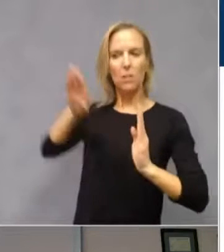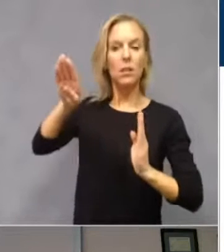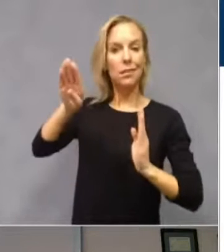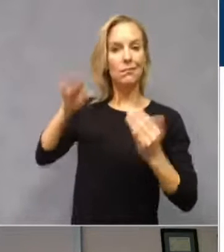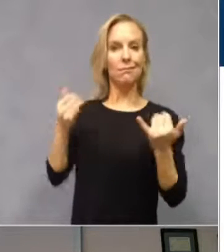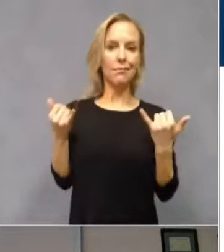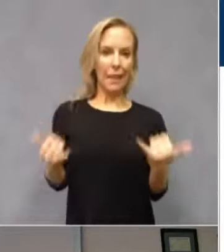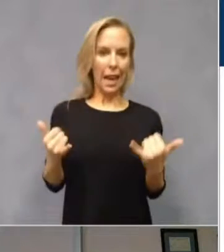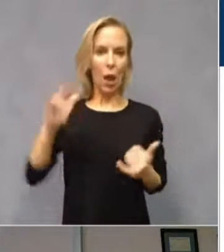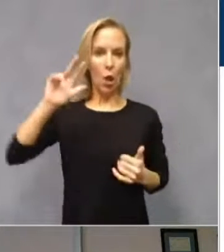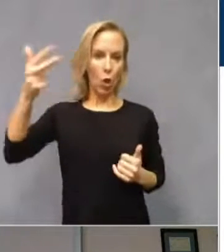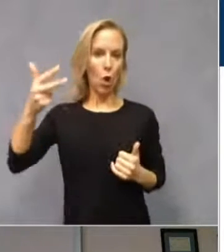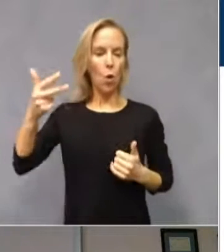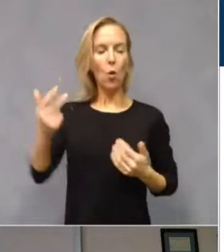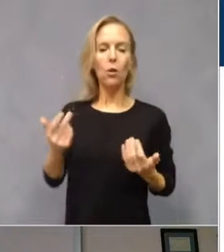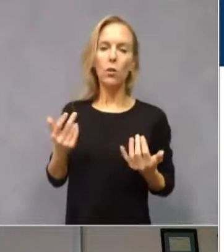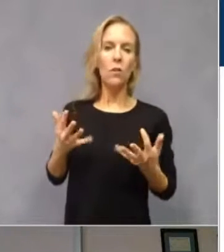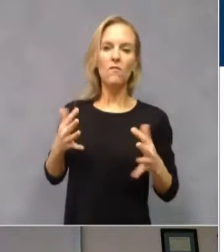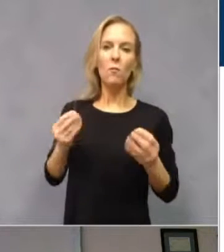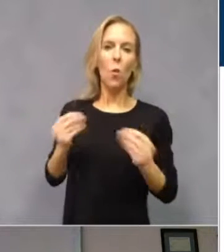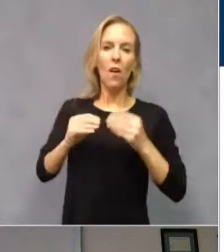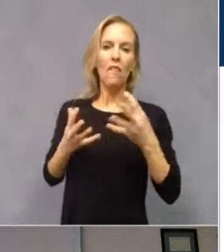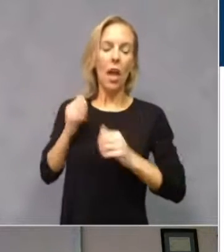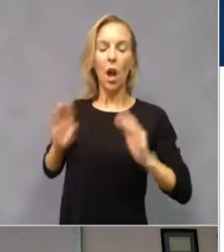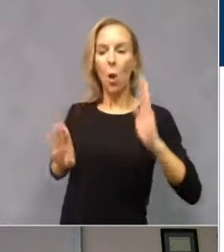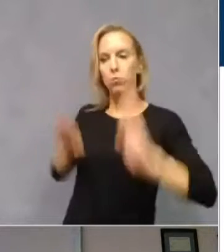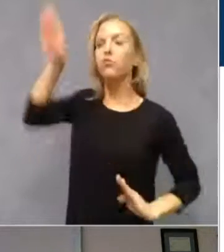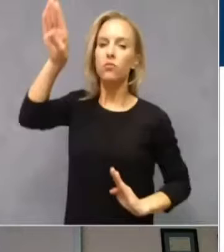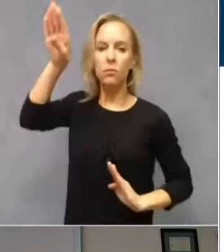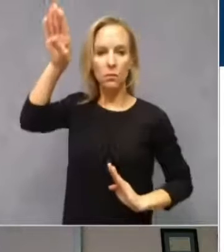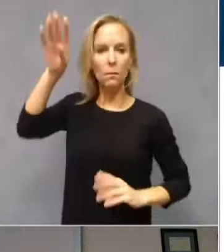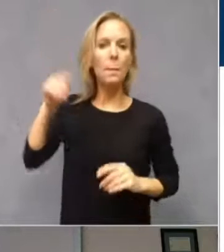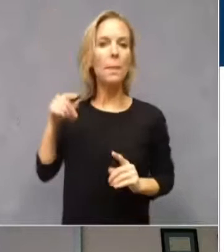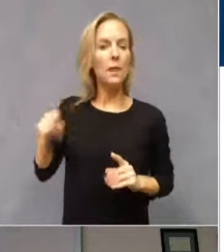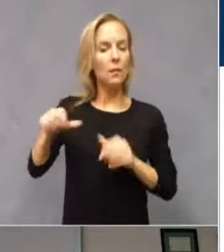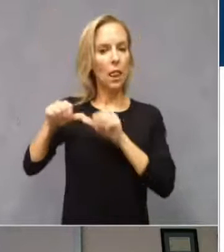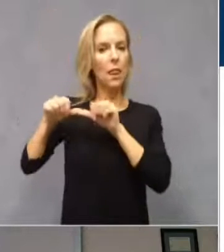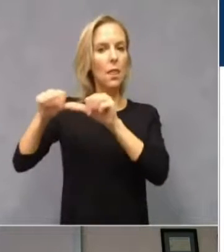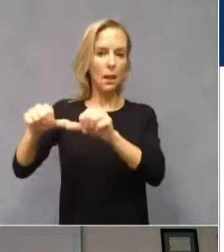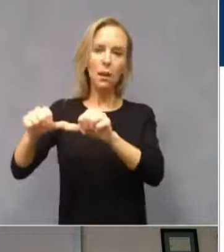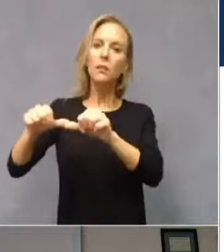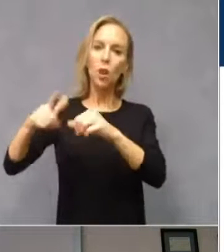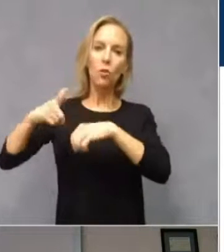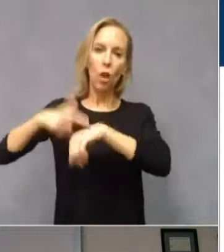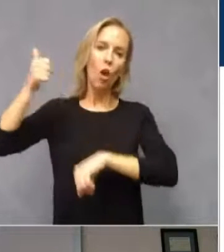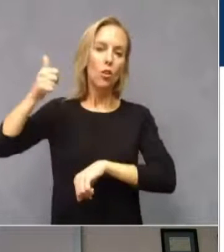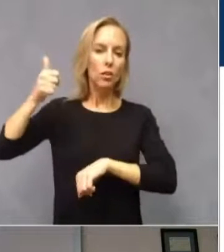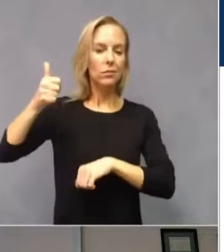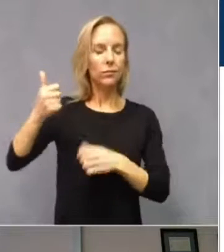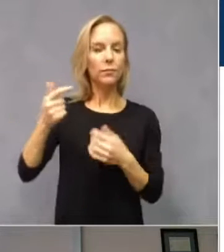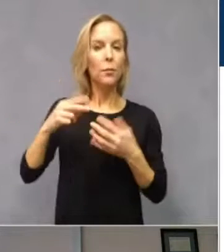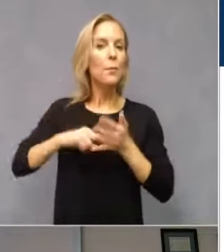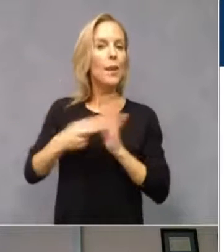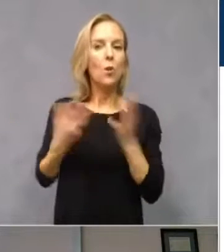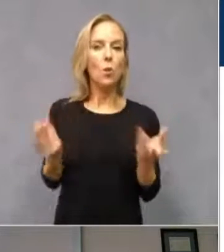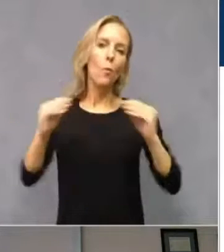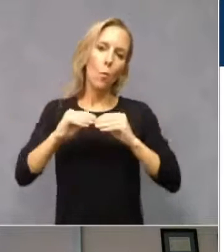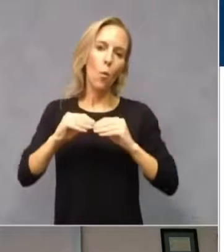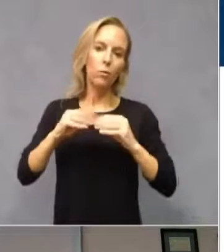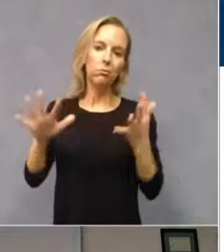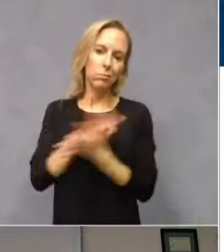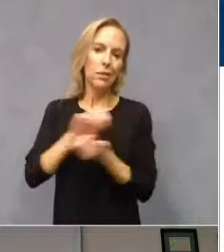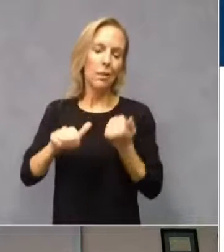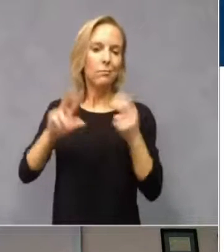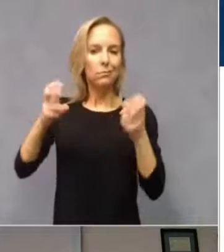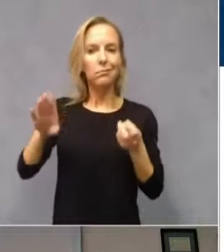escalating much more rapidly than the first 2, lasting a lot longer and resulting in much more harm. And I hope the next slide